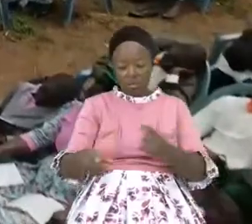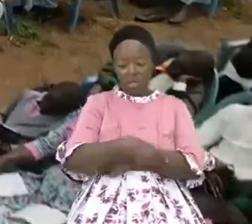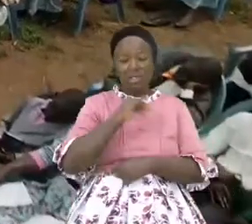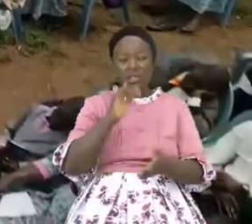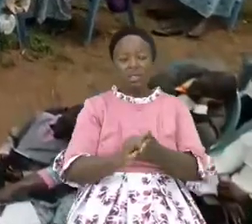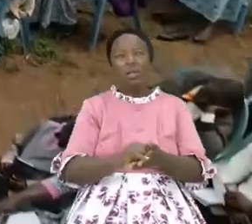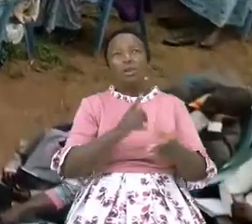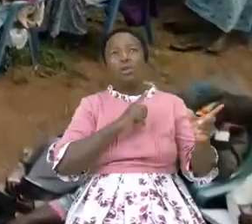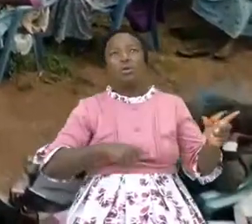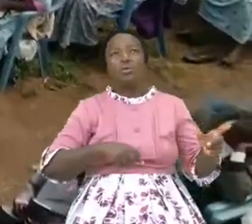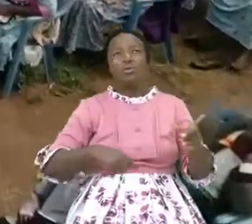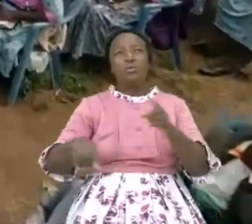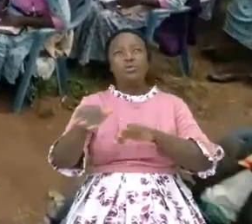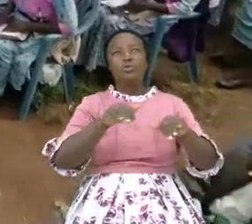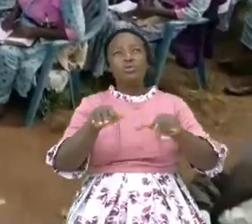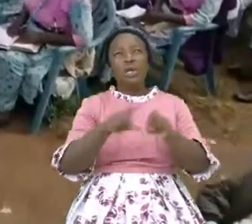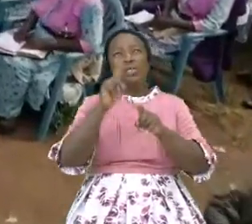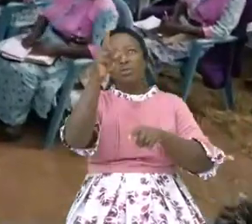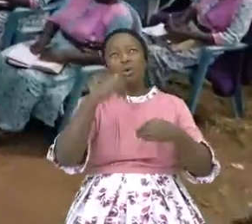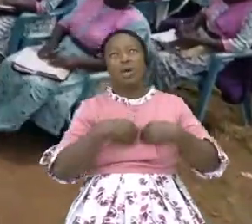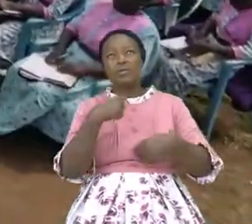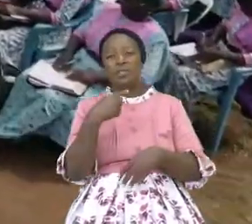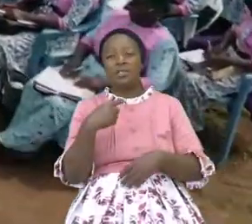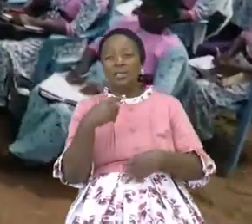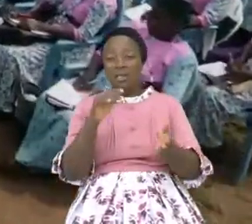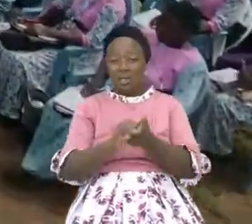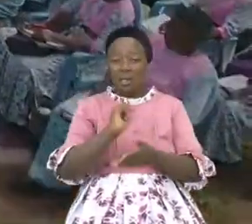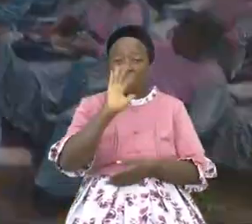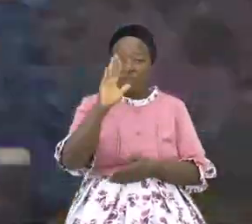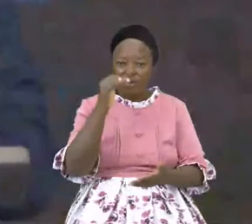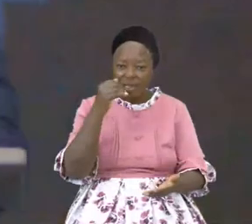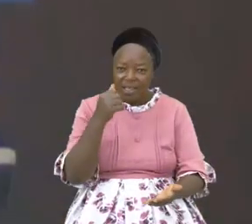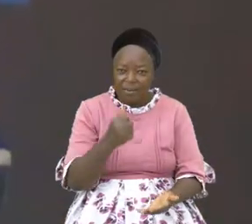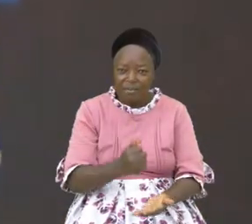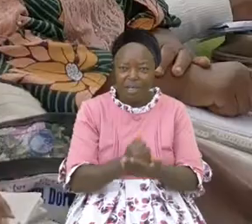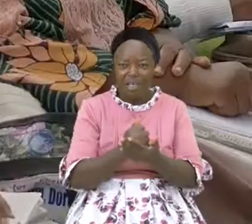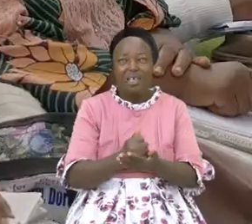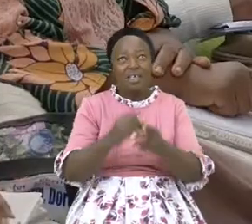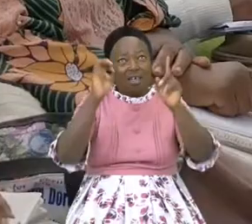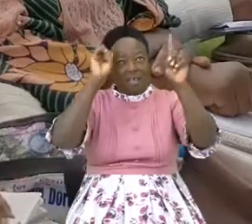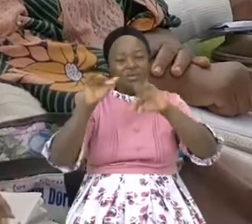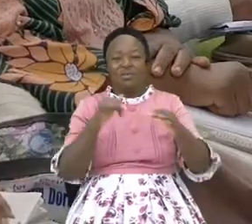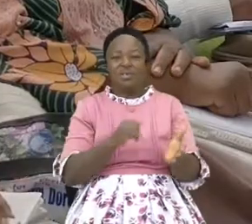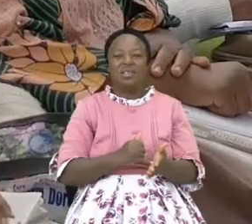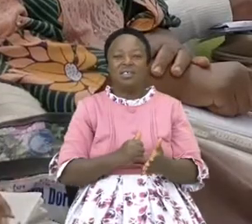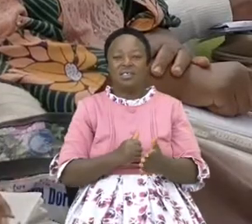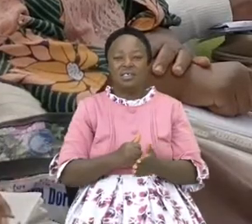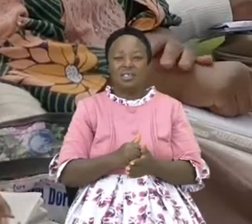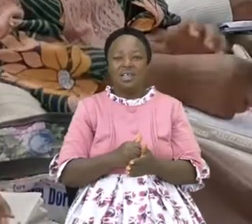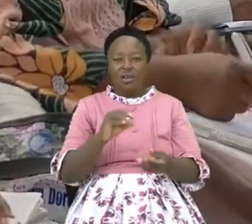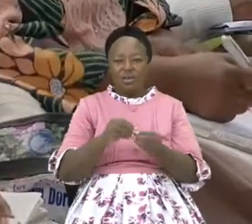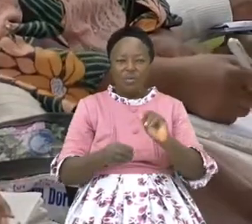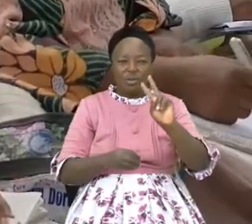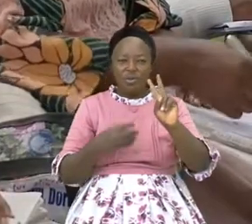do as thou hast said. That's your amen. You will do it. Look at number two